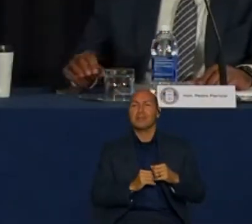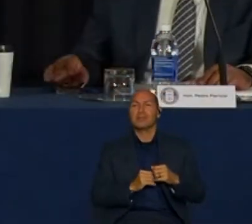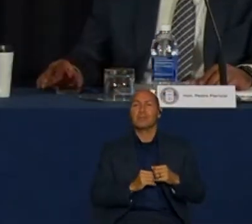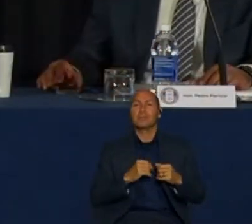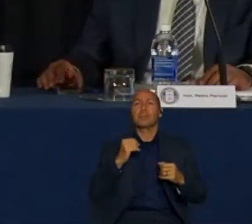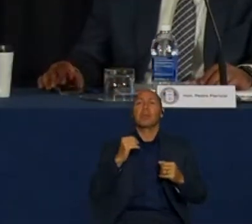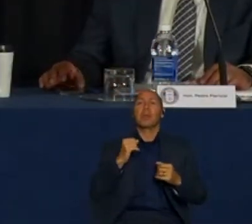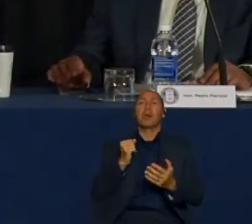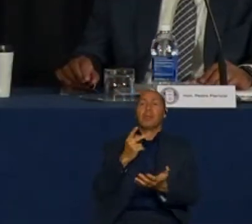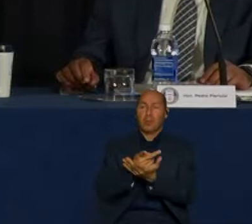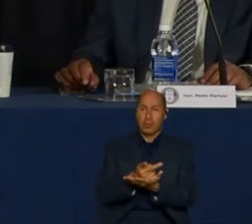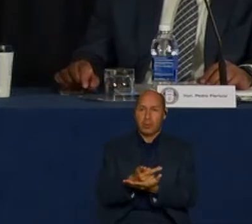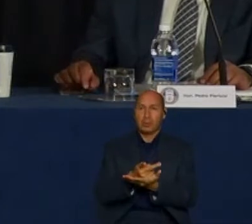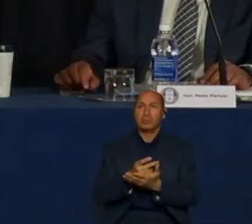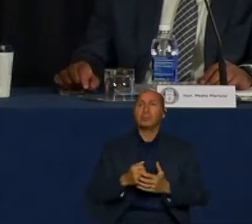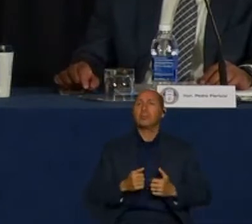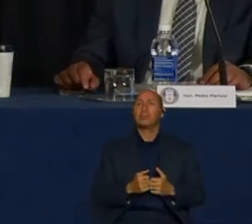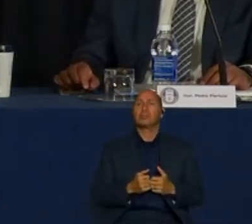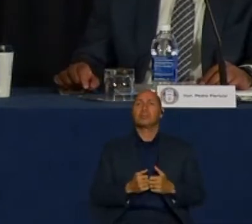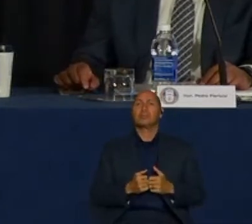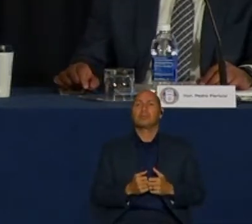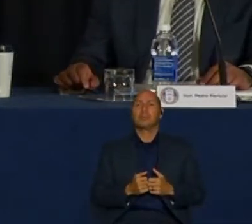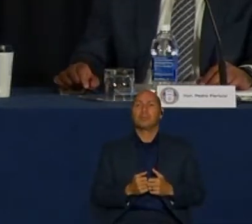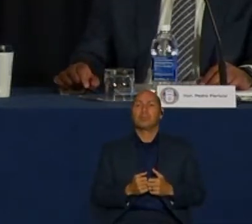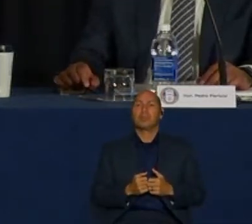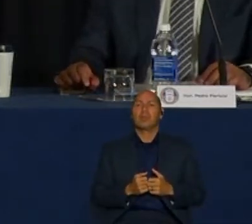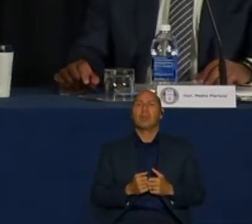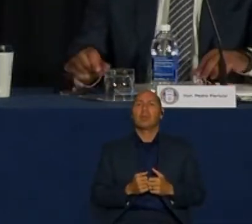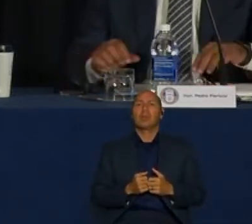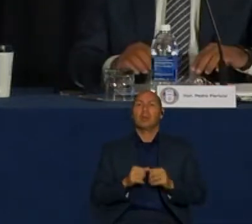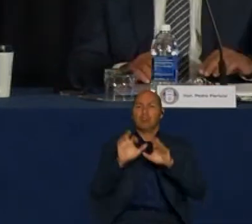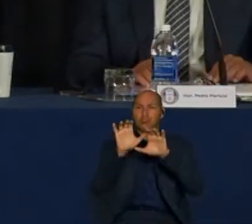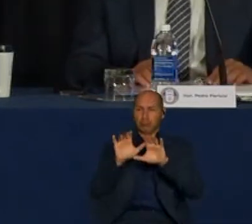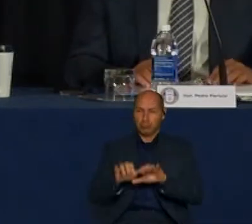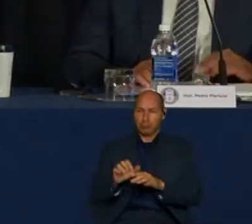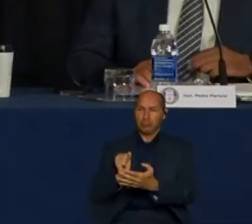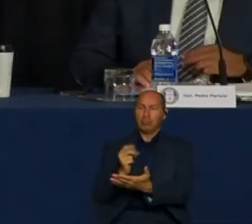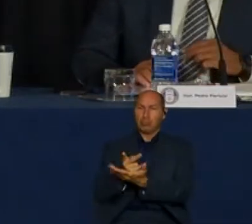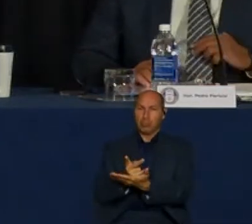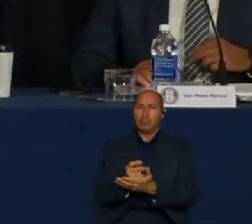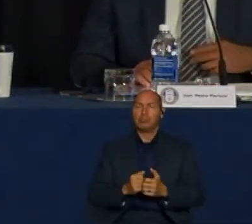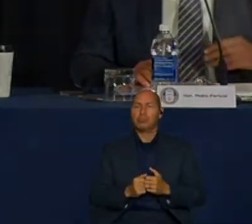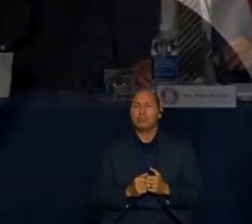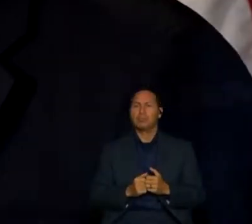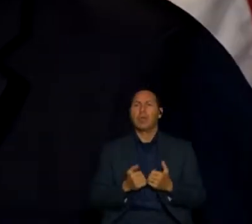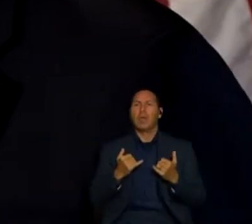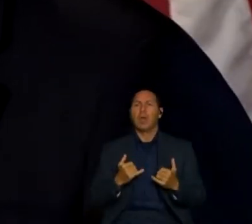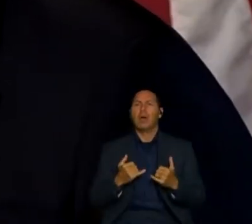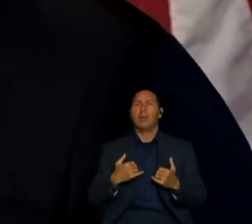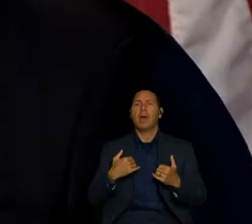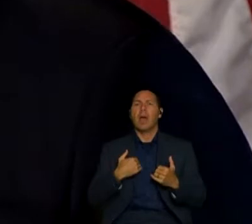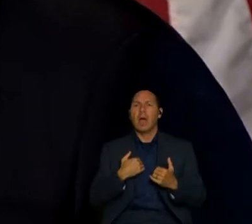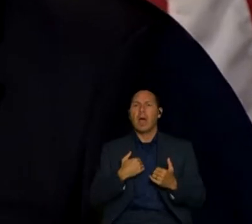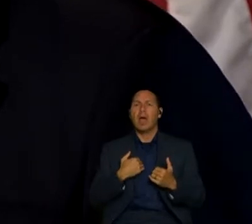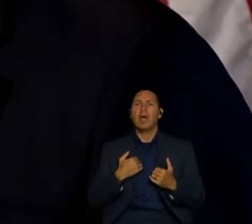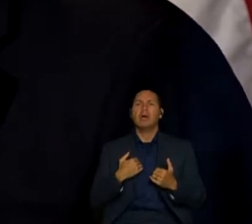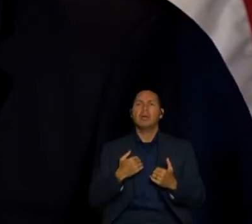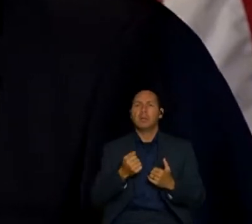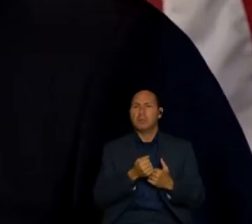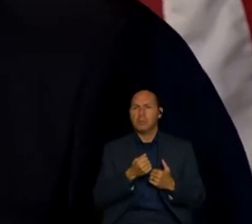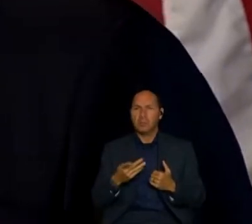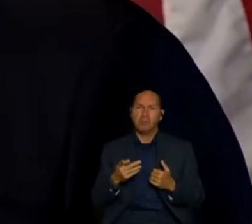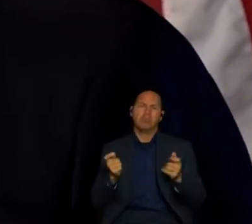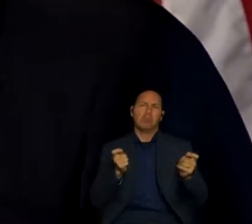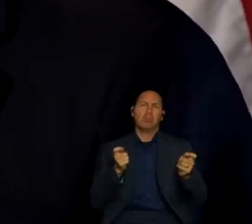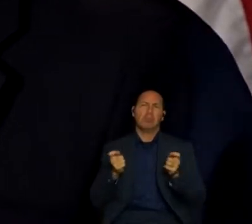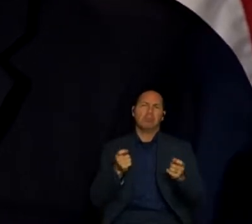is approved, and the minutes are approved. We now have a couple of quick administrative